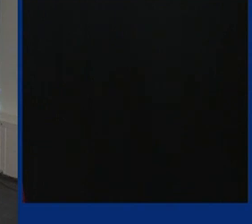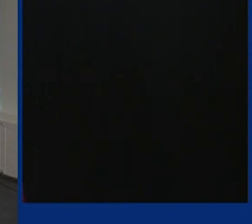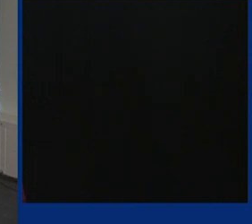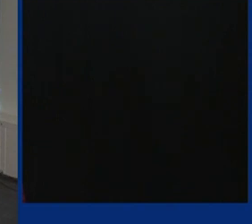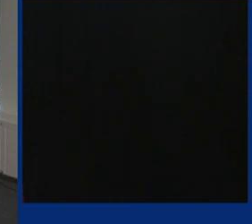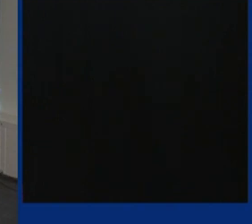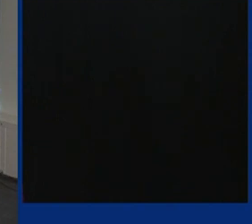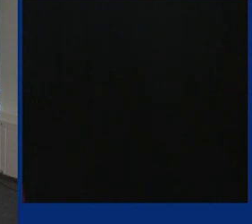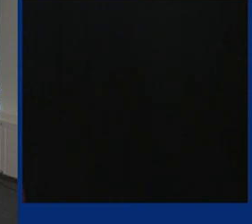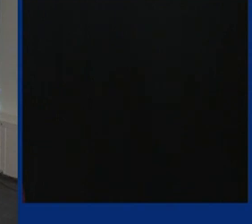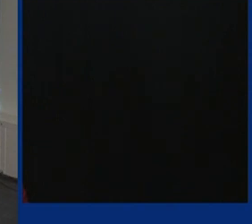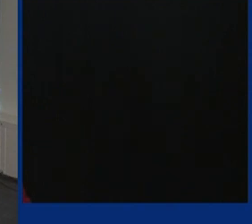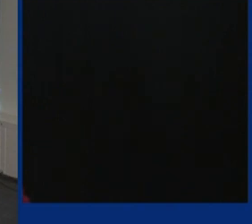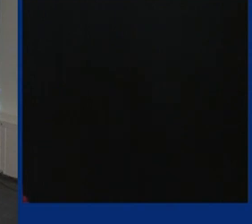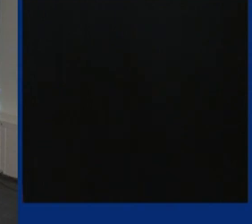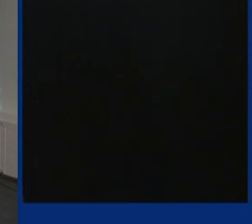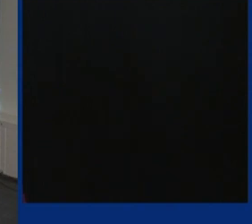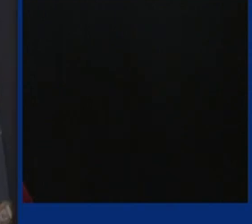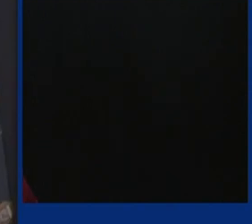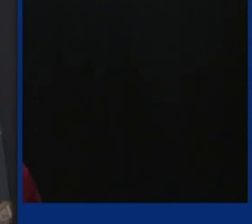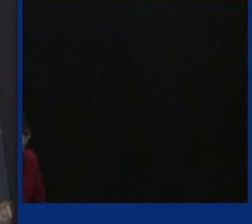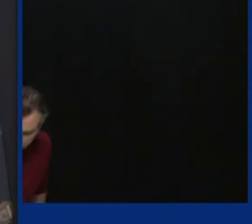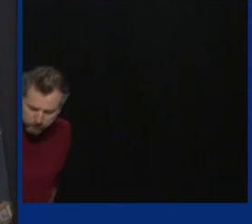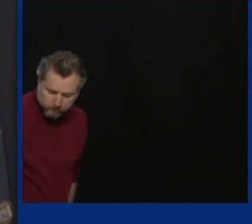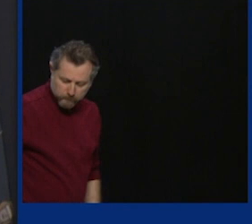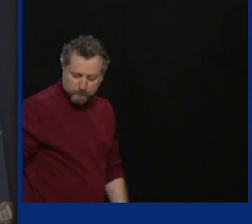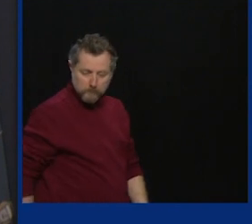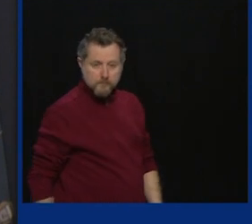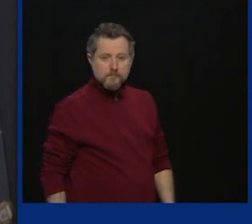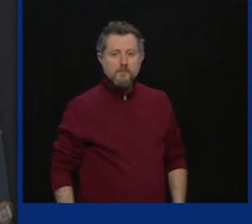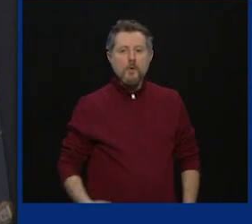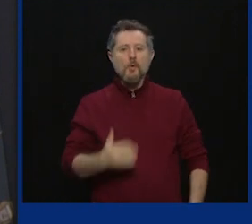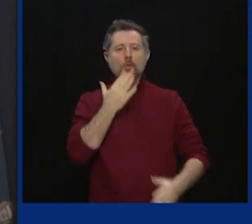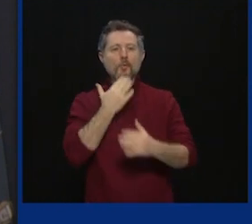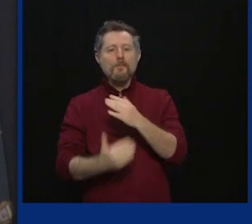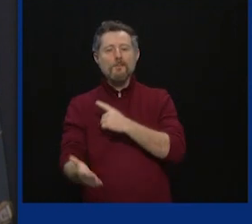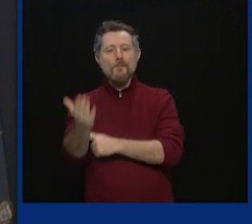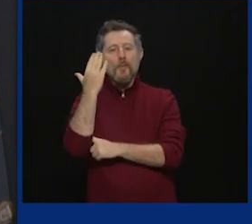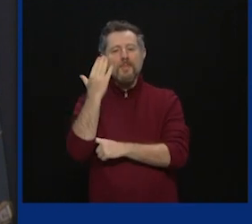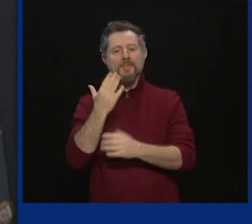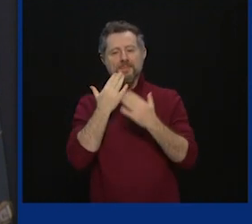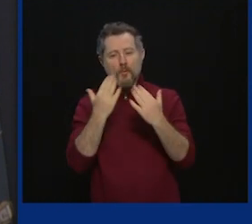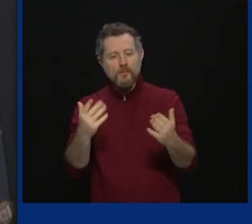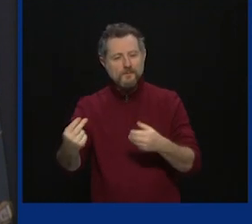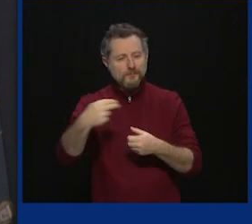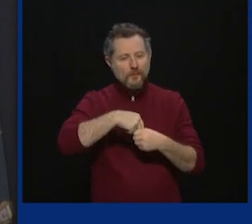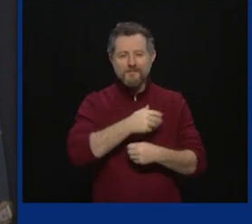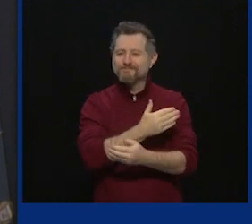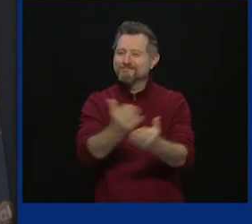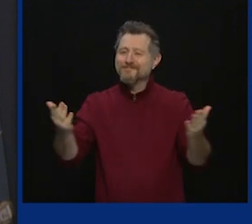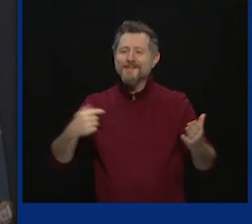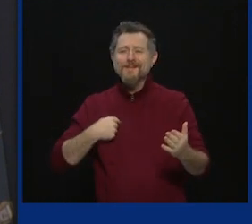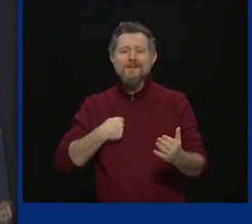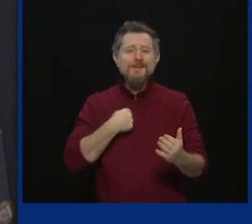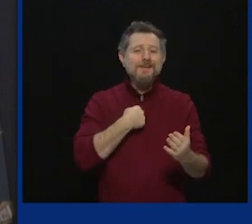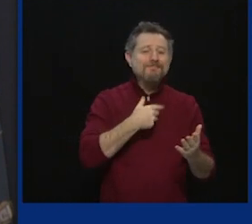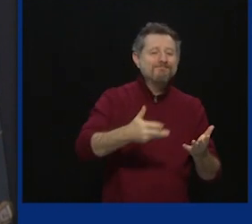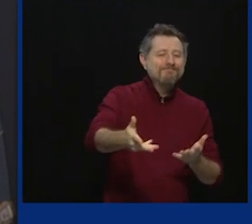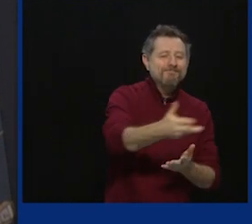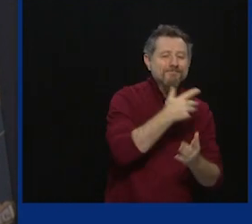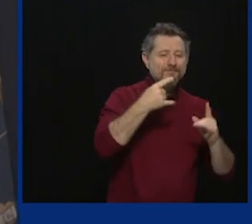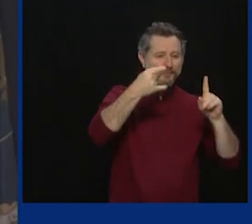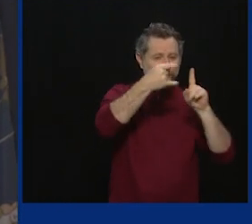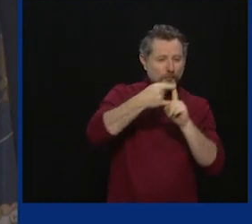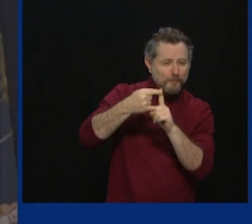Good morning, everyone. Thank you for joining us in person and across Zoom. This is my